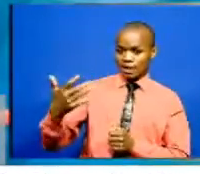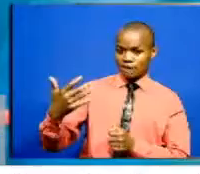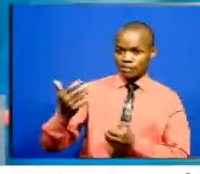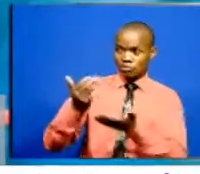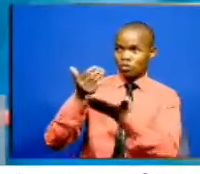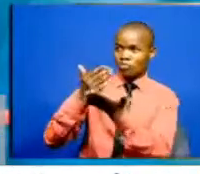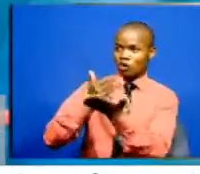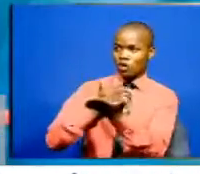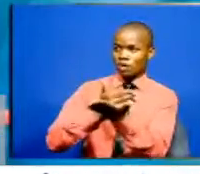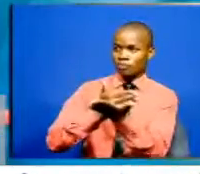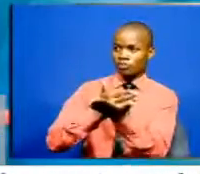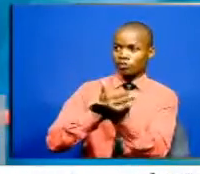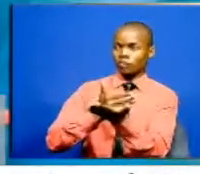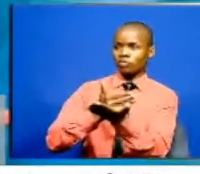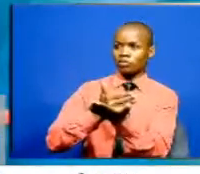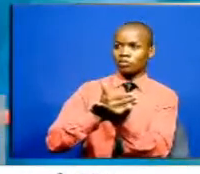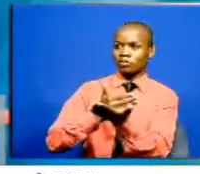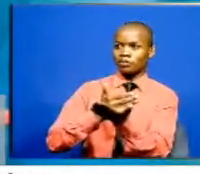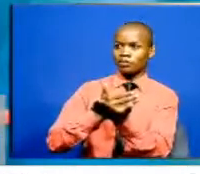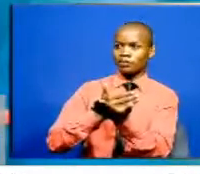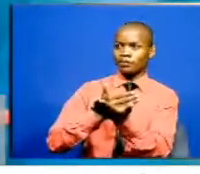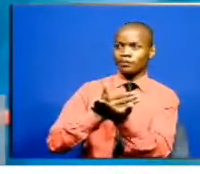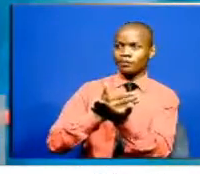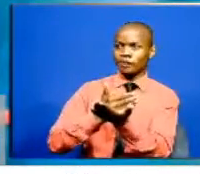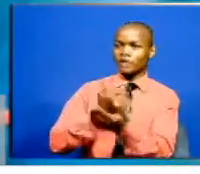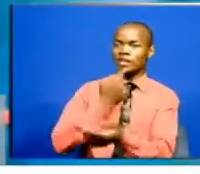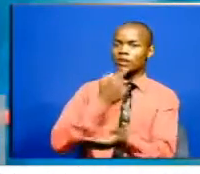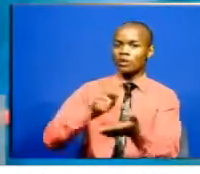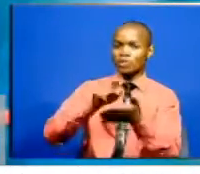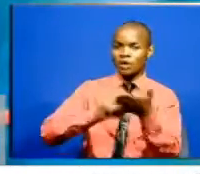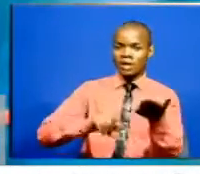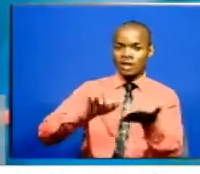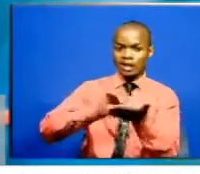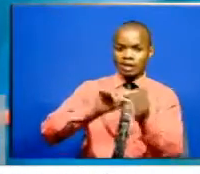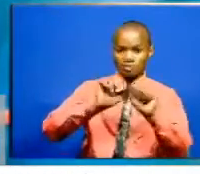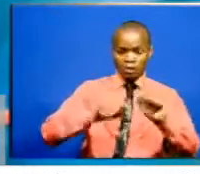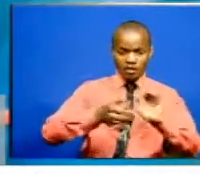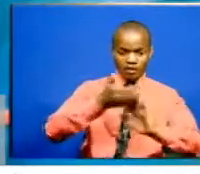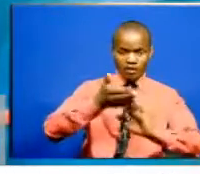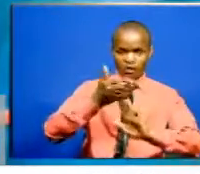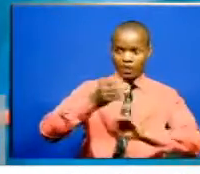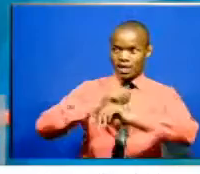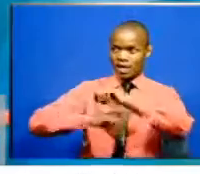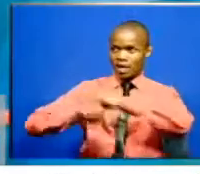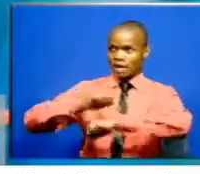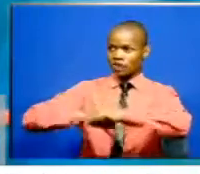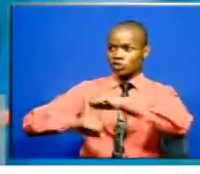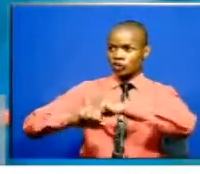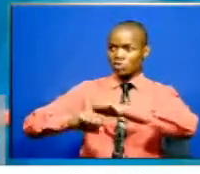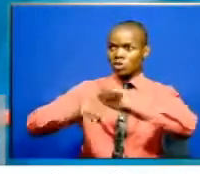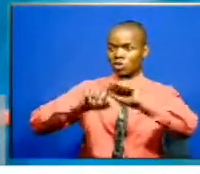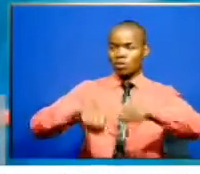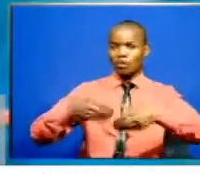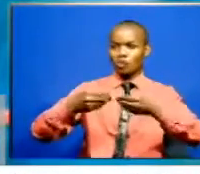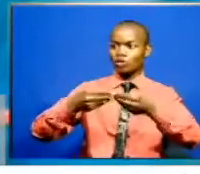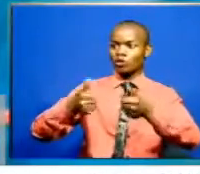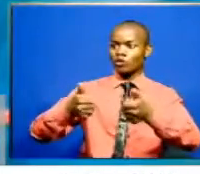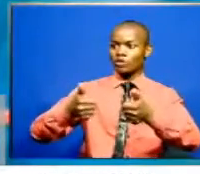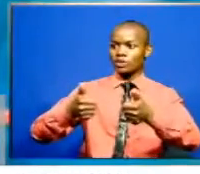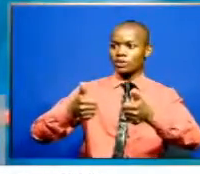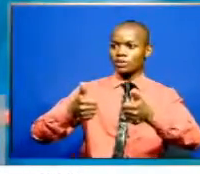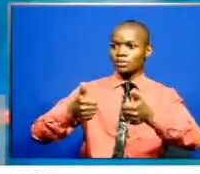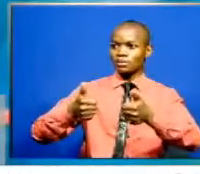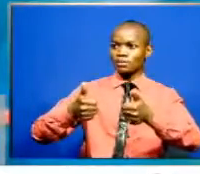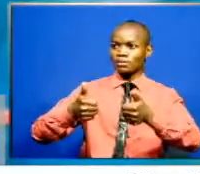really propose immediate and urgent action to tackle, you know, the impact